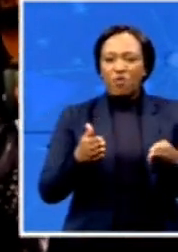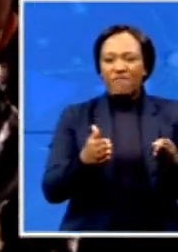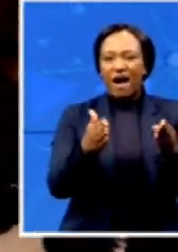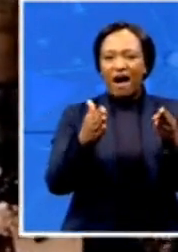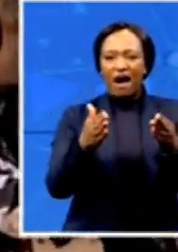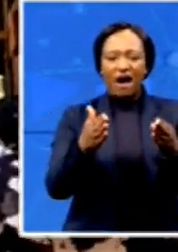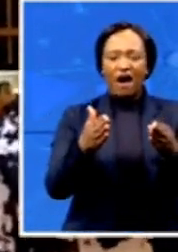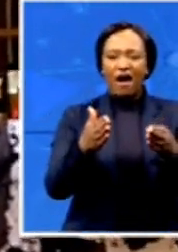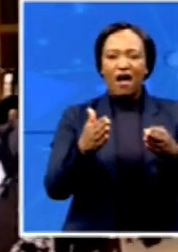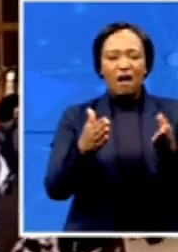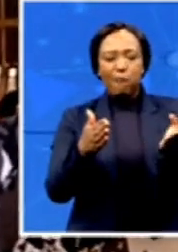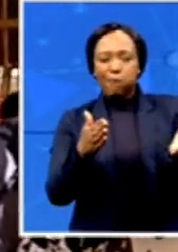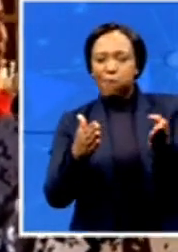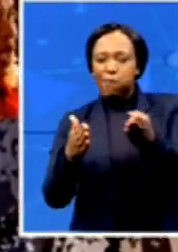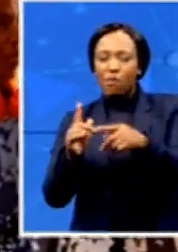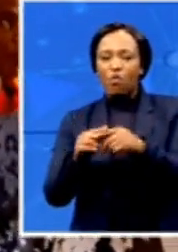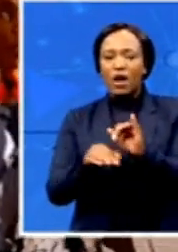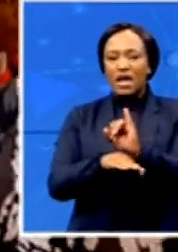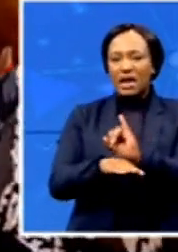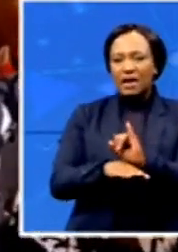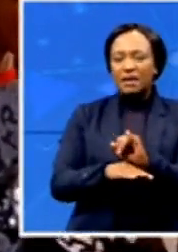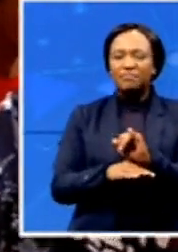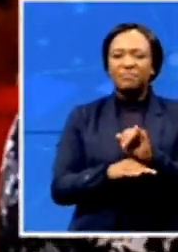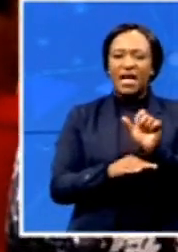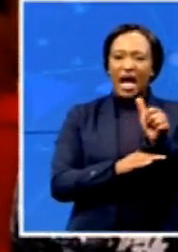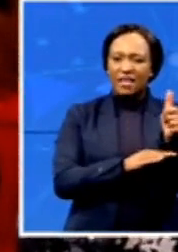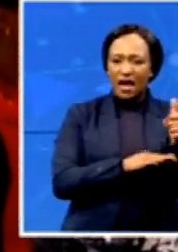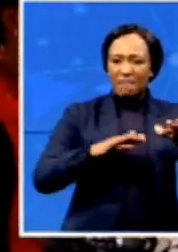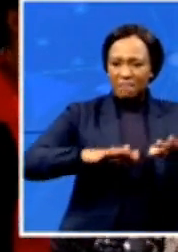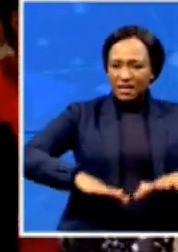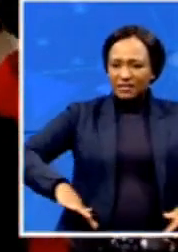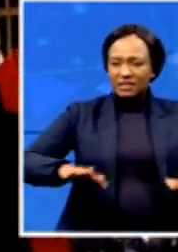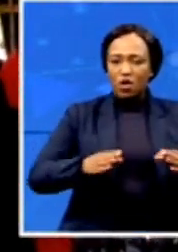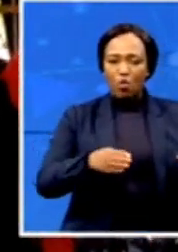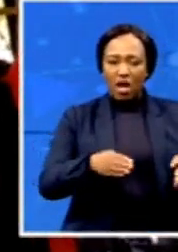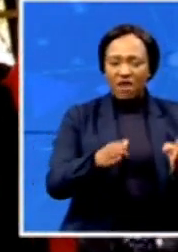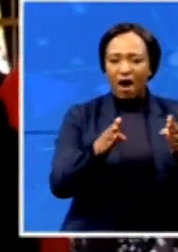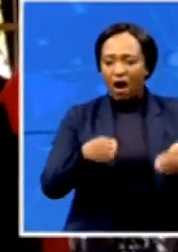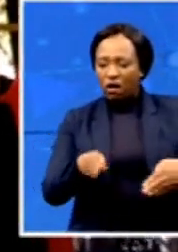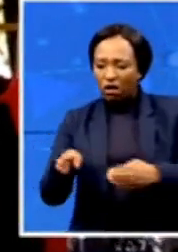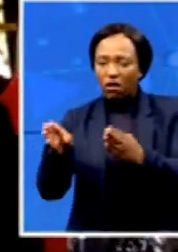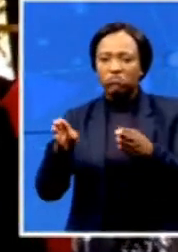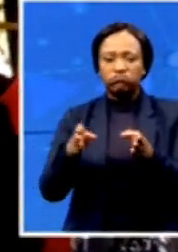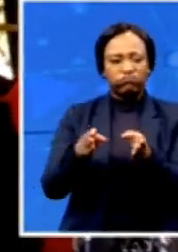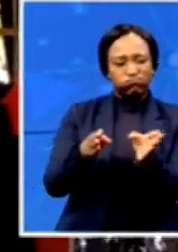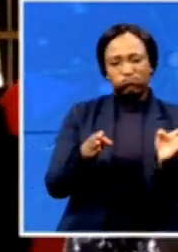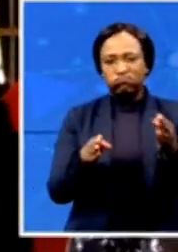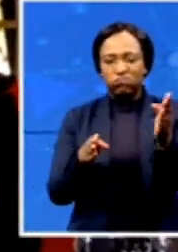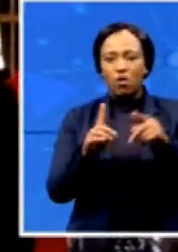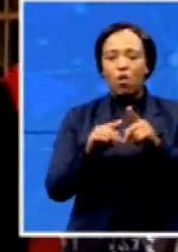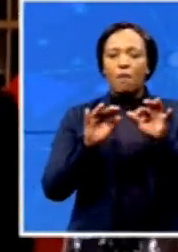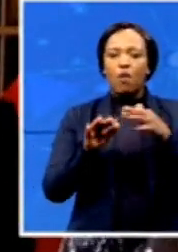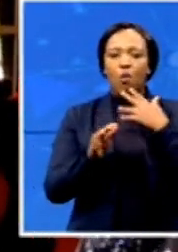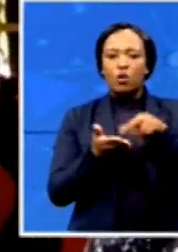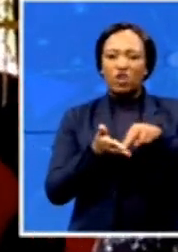Matigwe River, Umzinyathi rivers that are currently swollen. And the divers, as you may have heard, that day